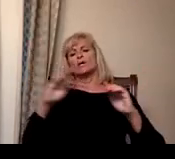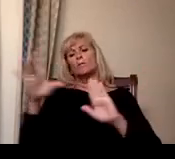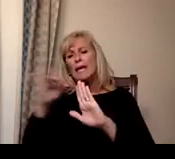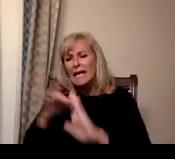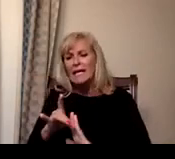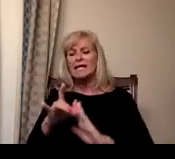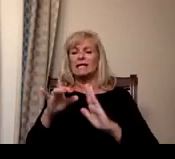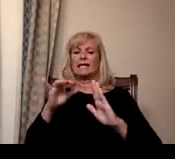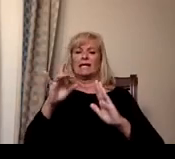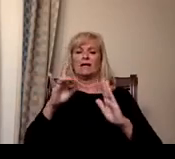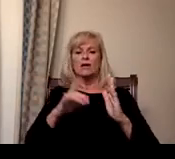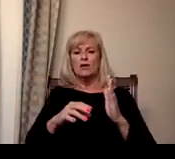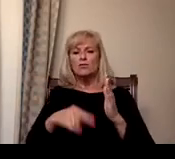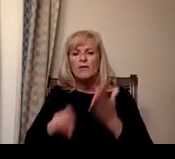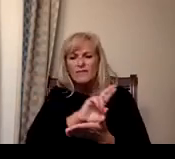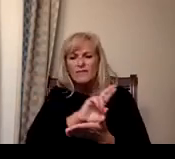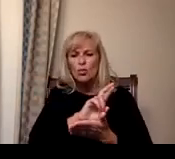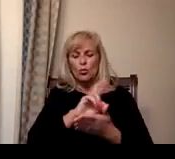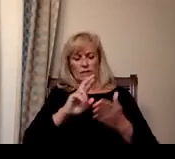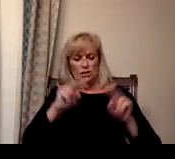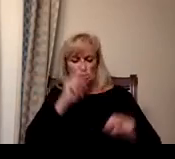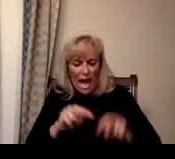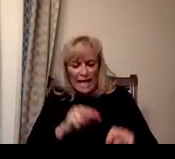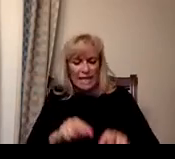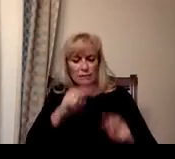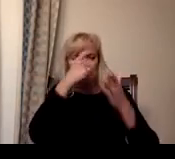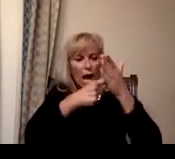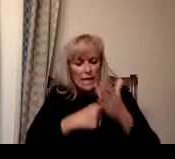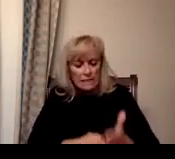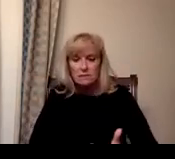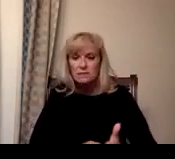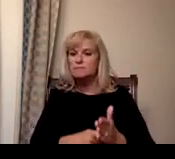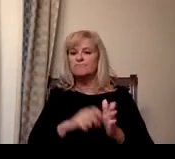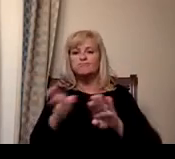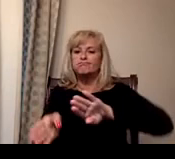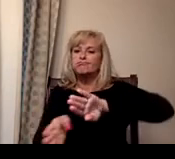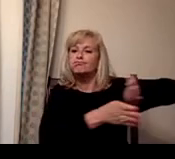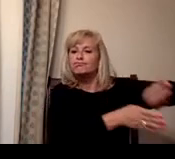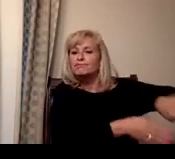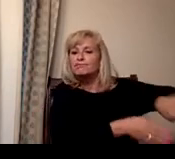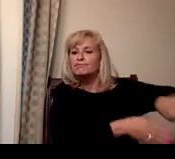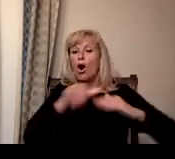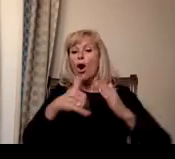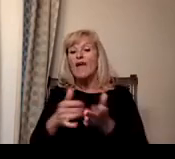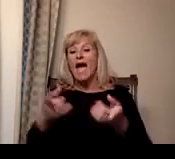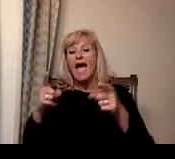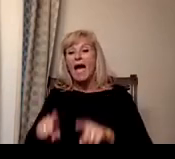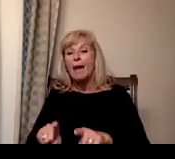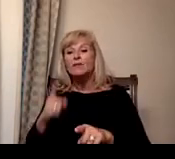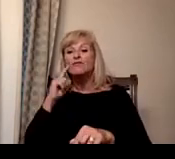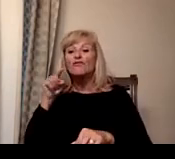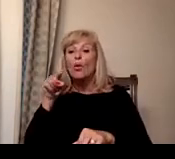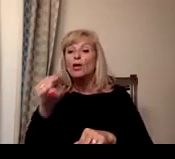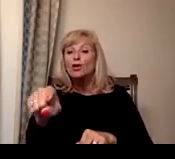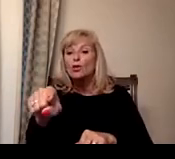renewing, monitoring the price. All of that is done for you through a simple technology.